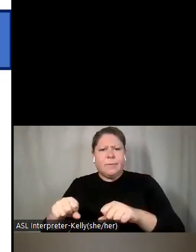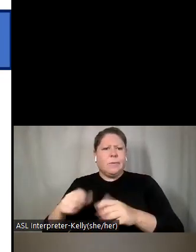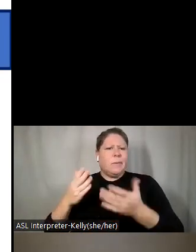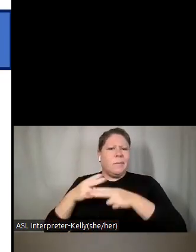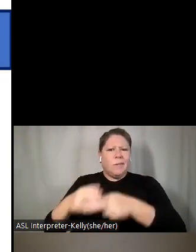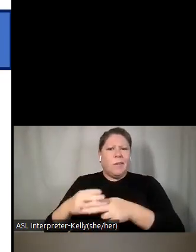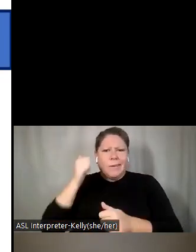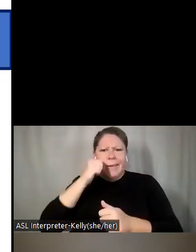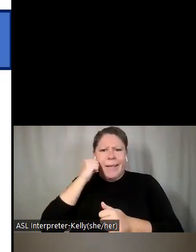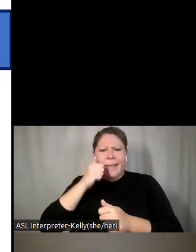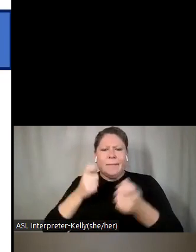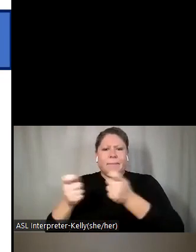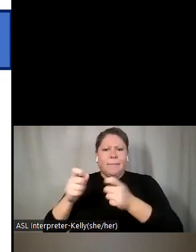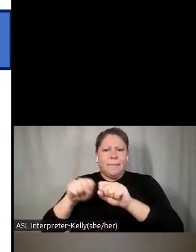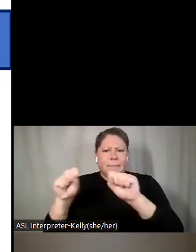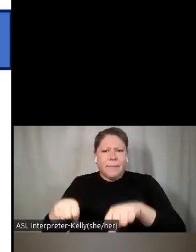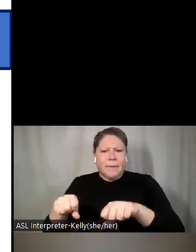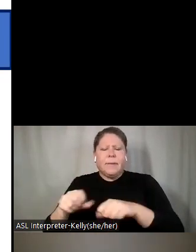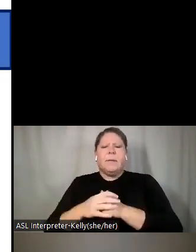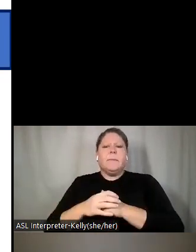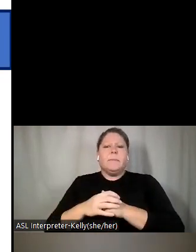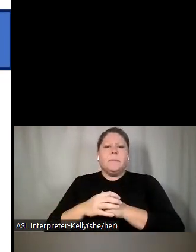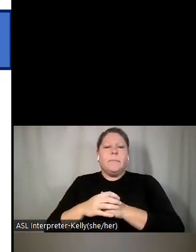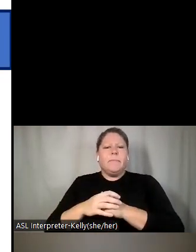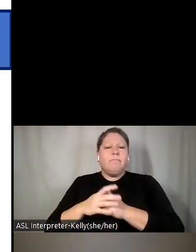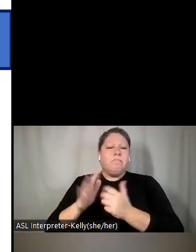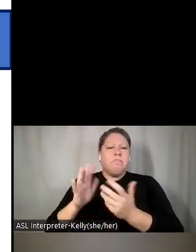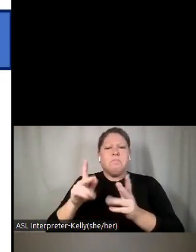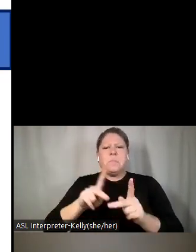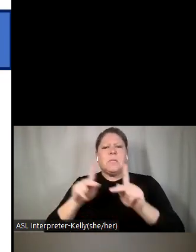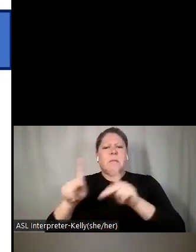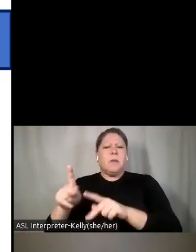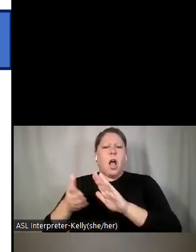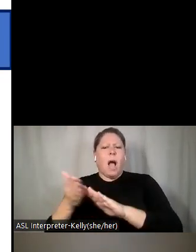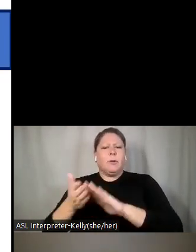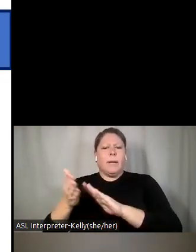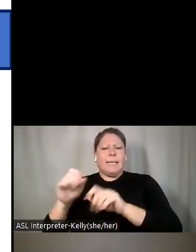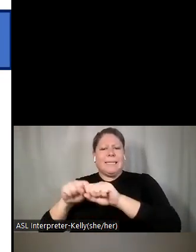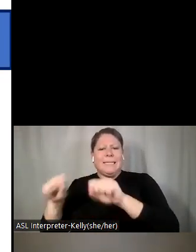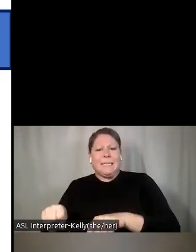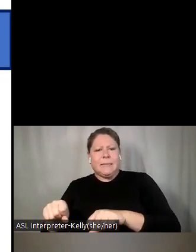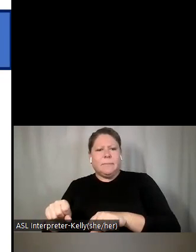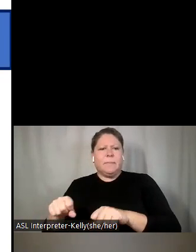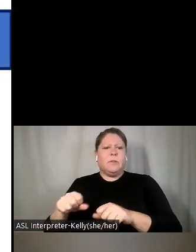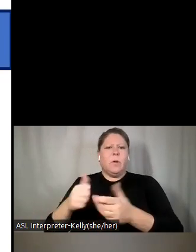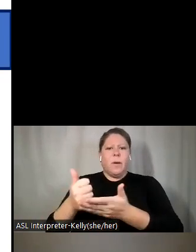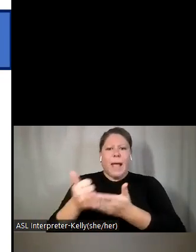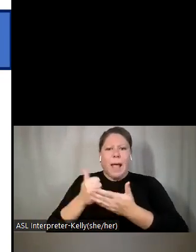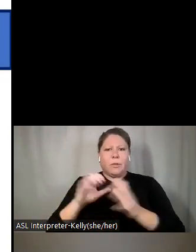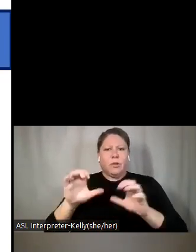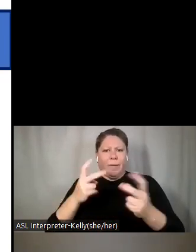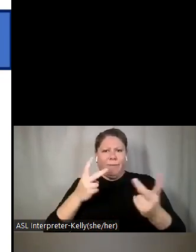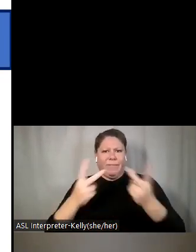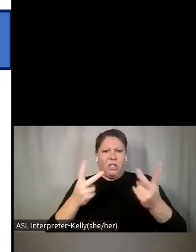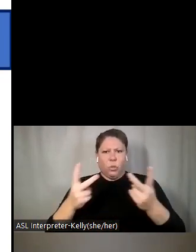organization. It's somewhat akin to our operating system. So it supports visual management of the work, sustains